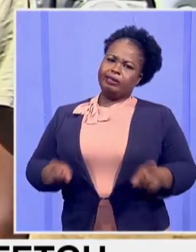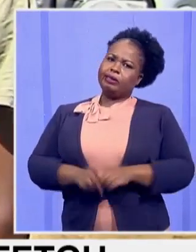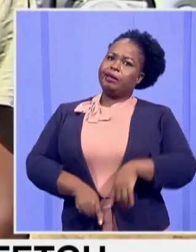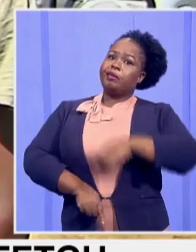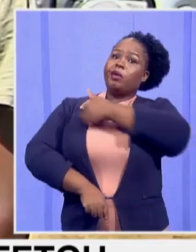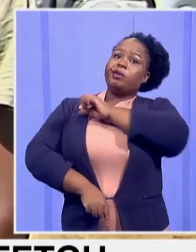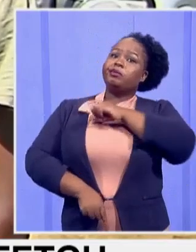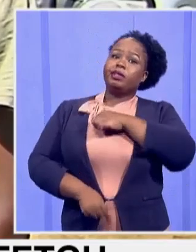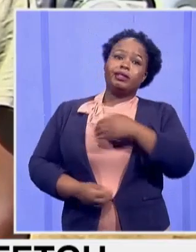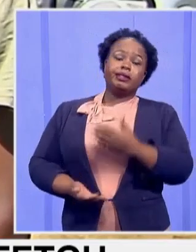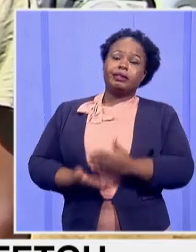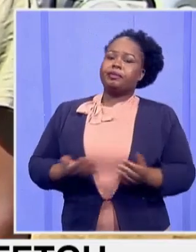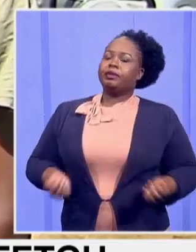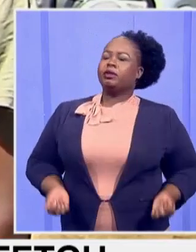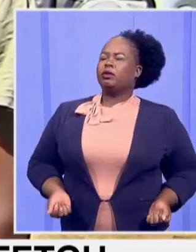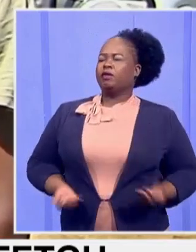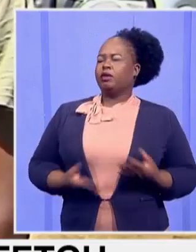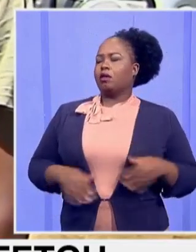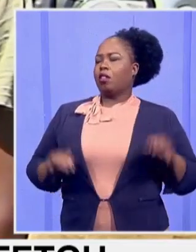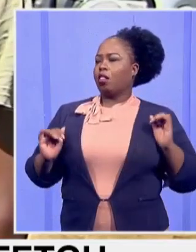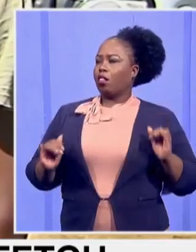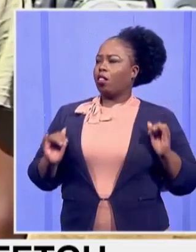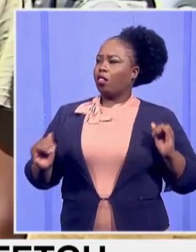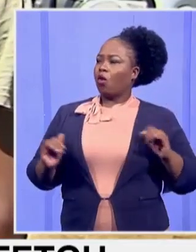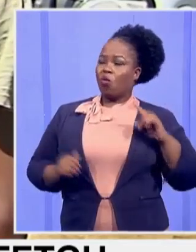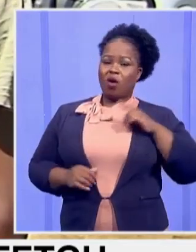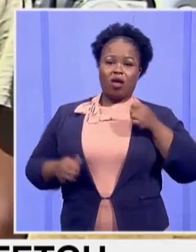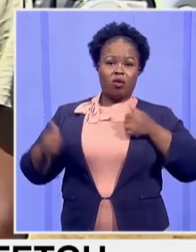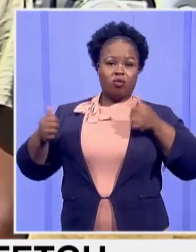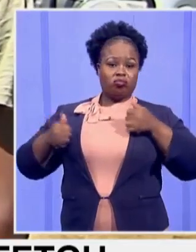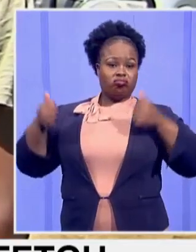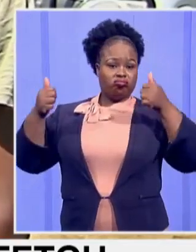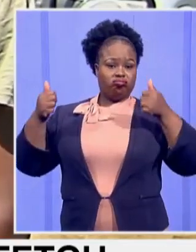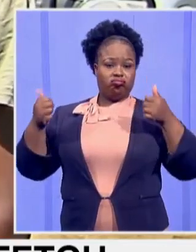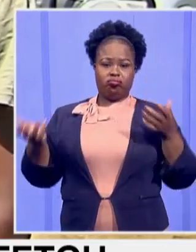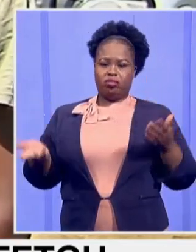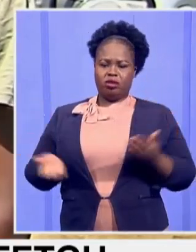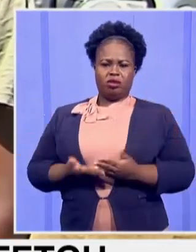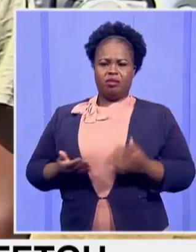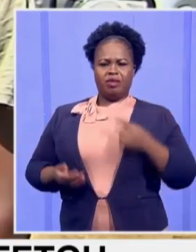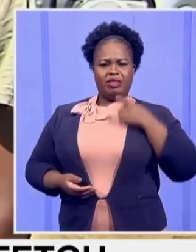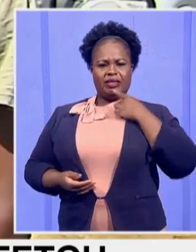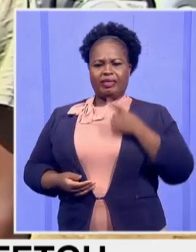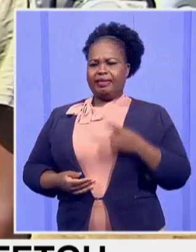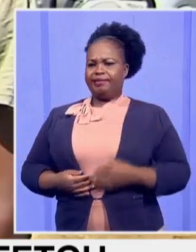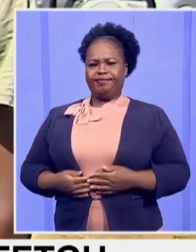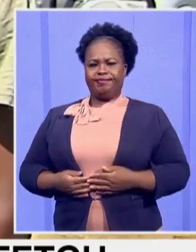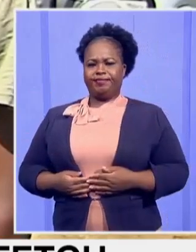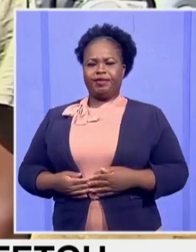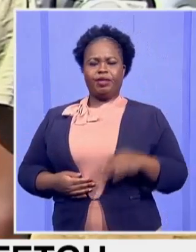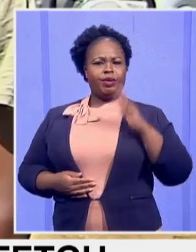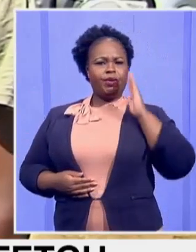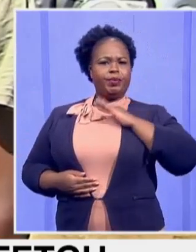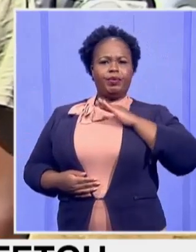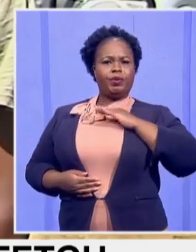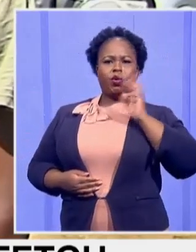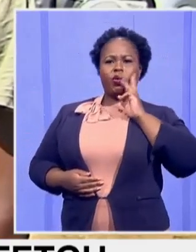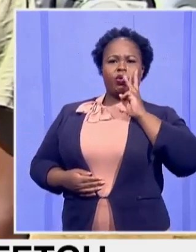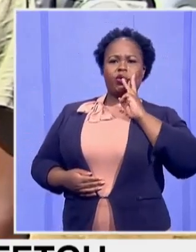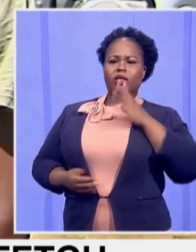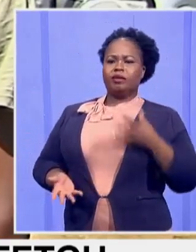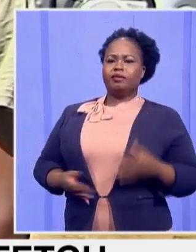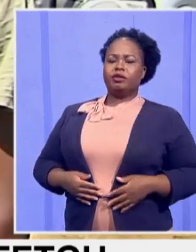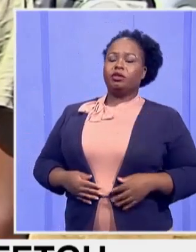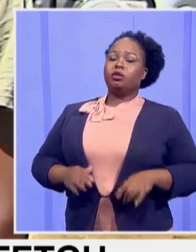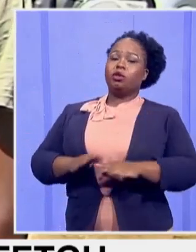sometimes services is bad because officials at the hospitals, they are saying that they do not have water. Even